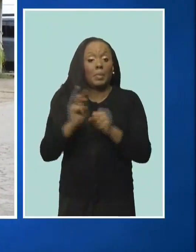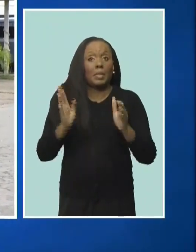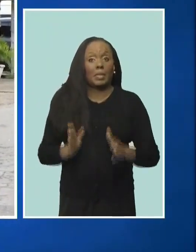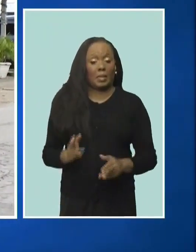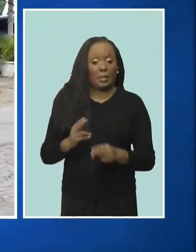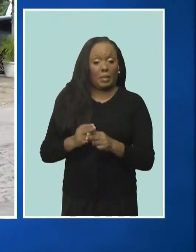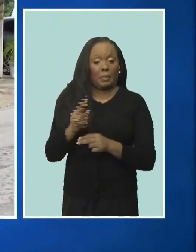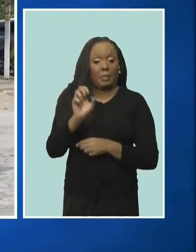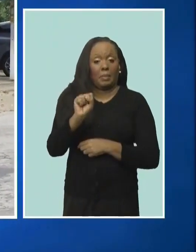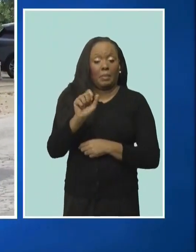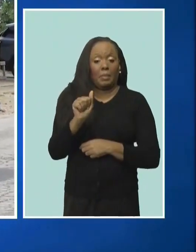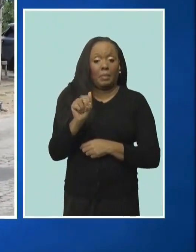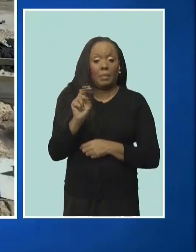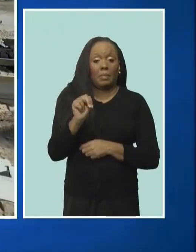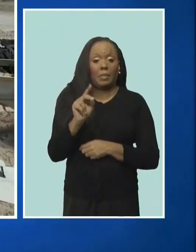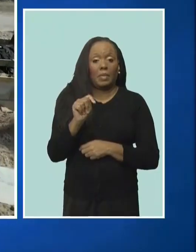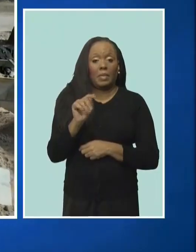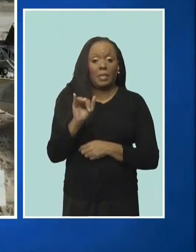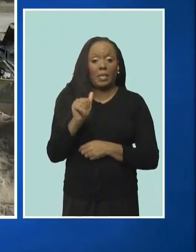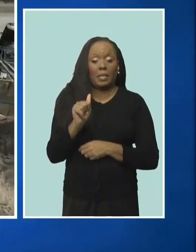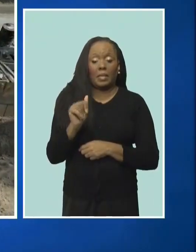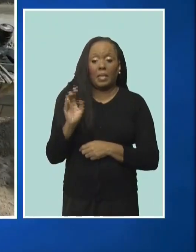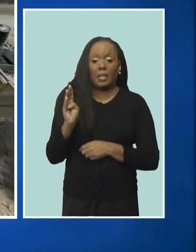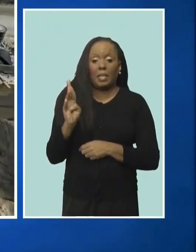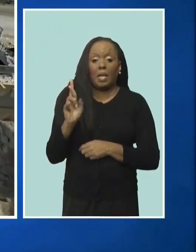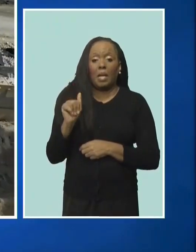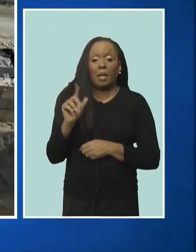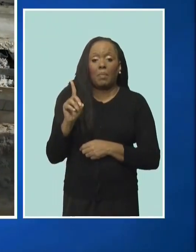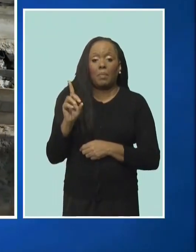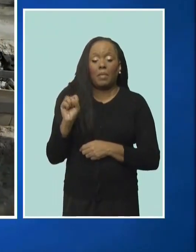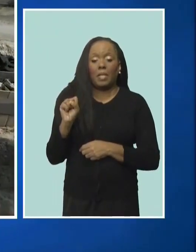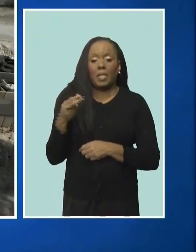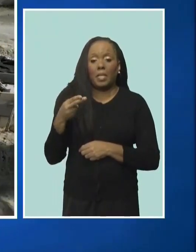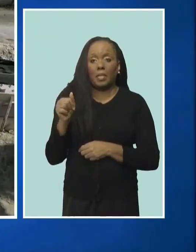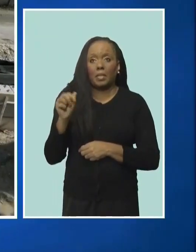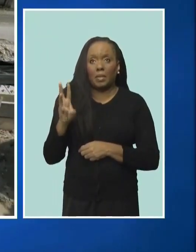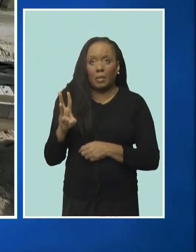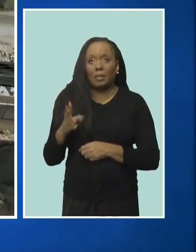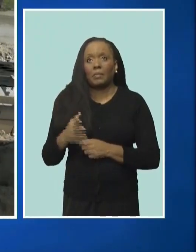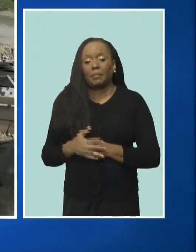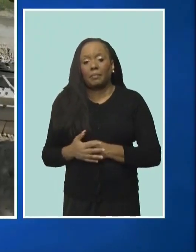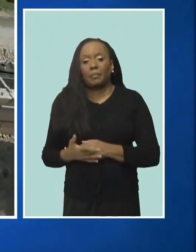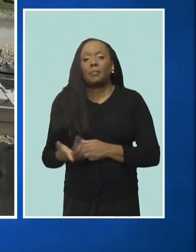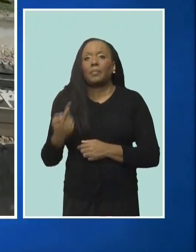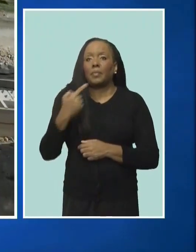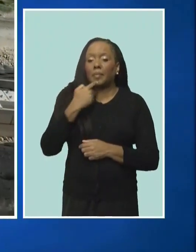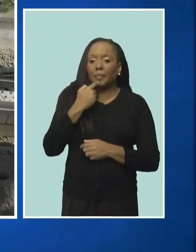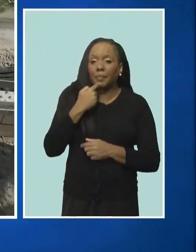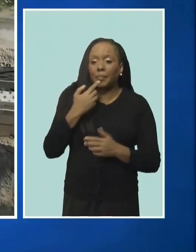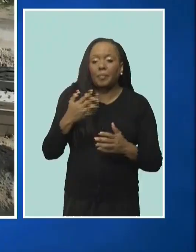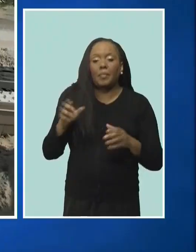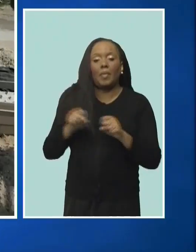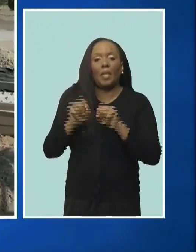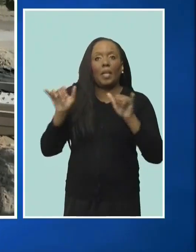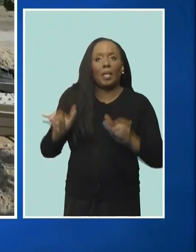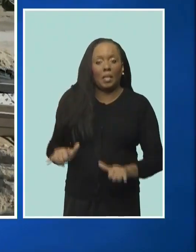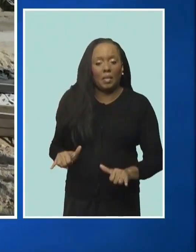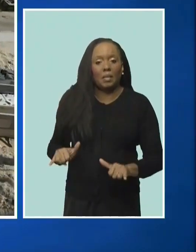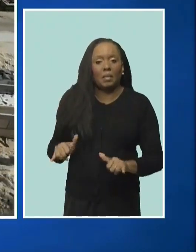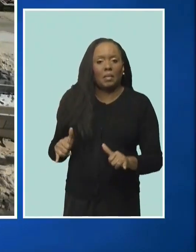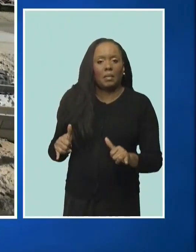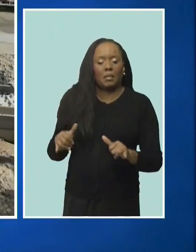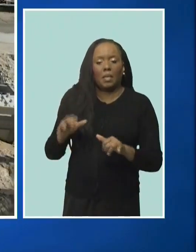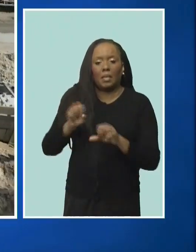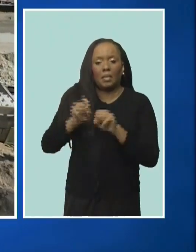who visited the site to view the progress firsthand, said a mass gravity retaining concrete system comprising interlocking